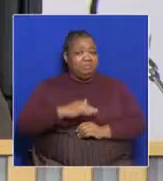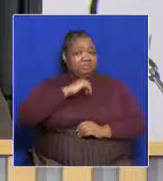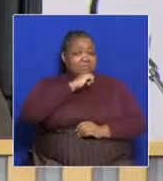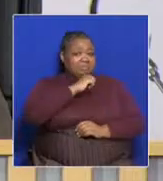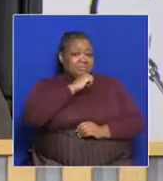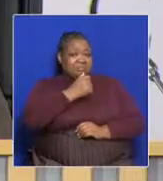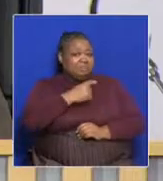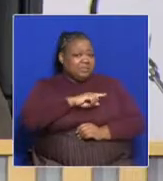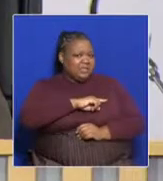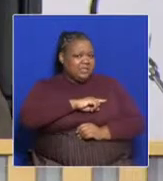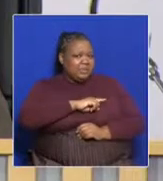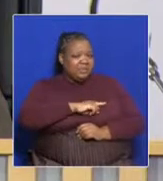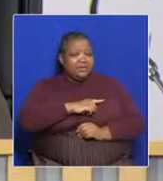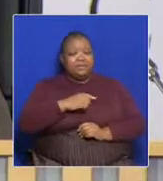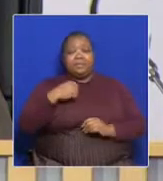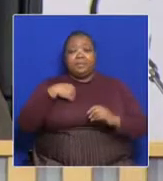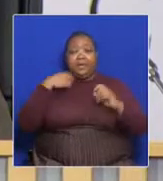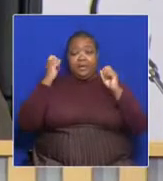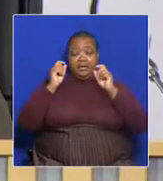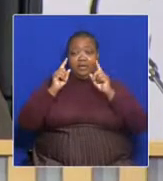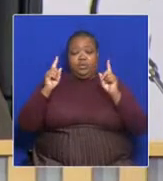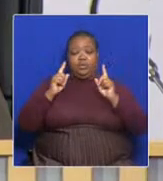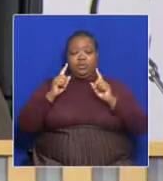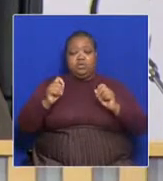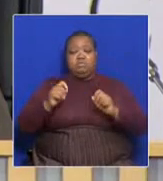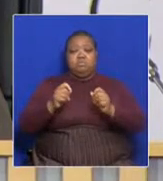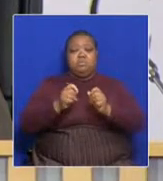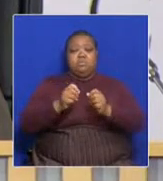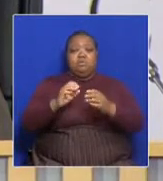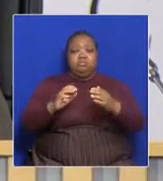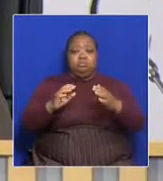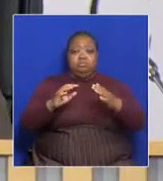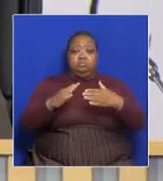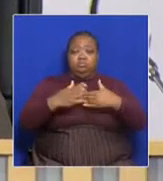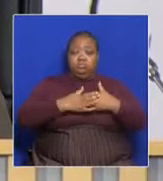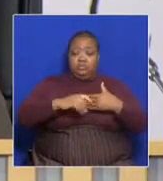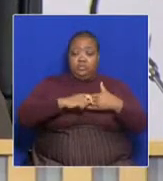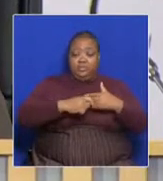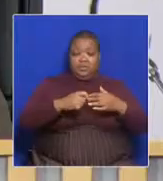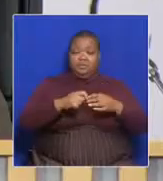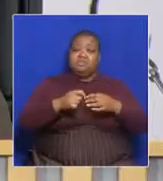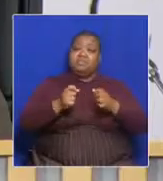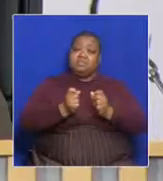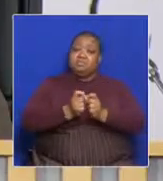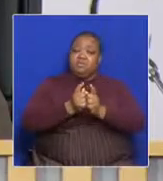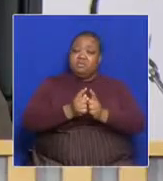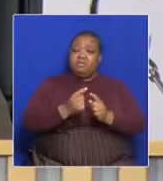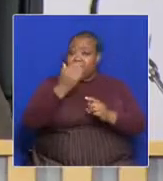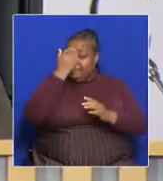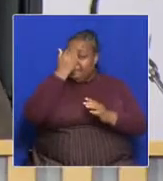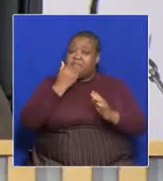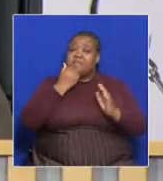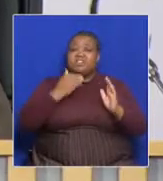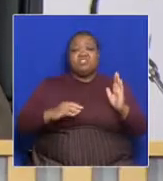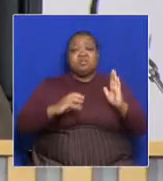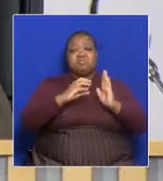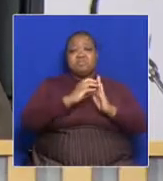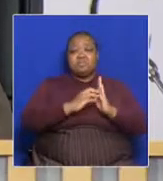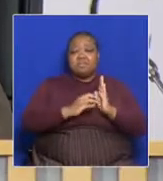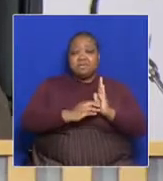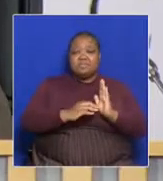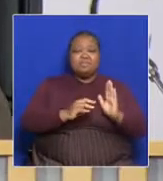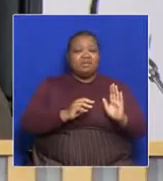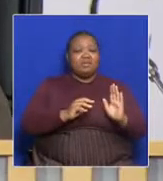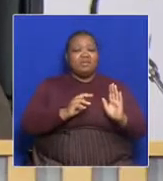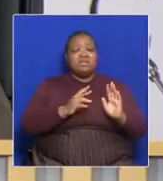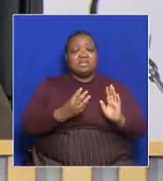aware, when you break the seal, yes, the photos issue and all of that, there needs to be proper reference or documentation